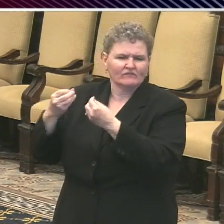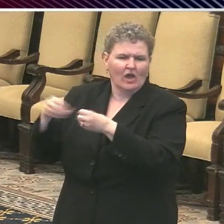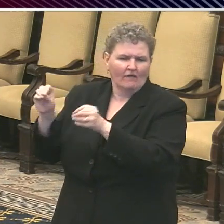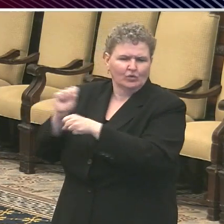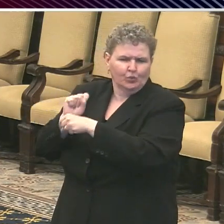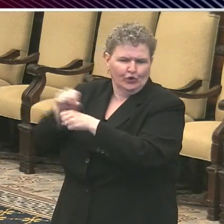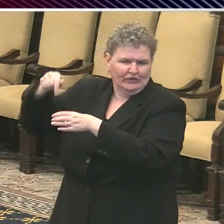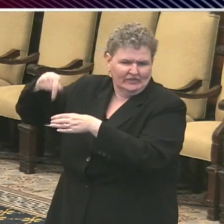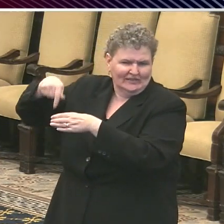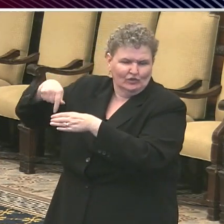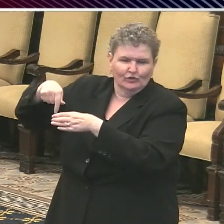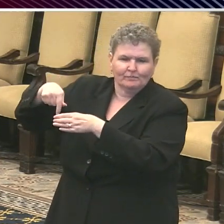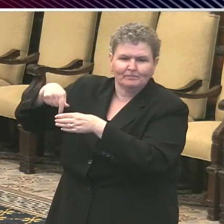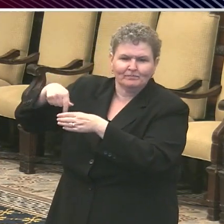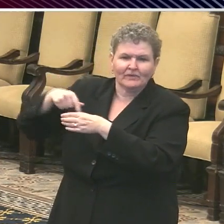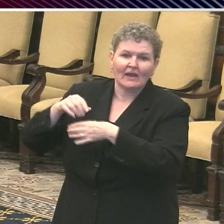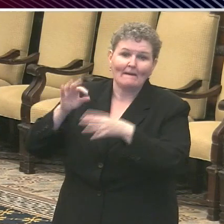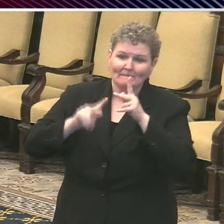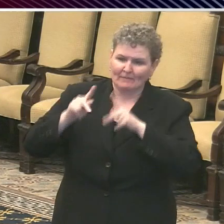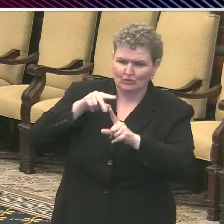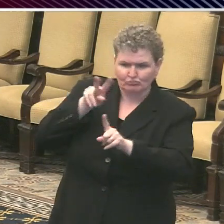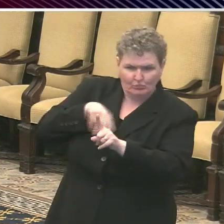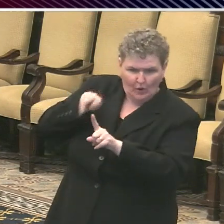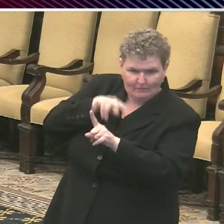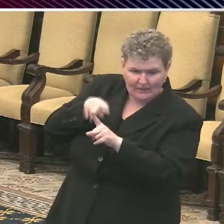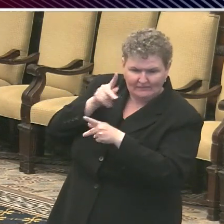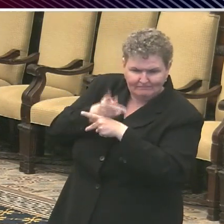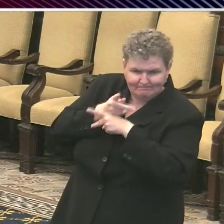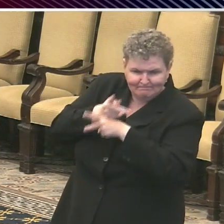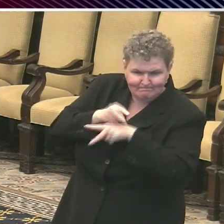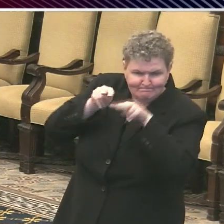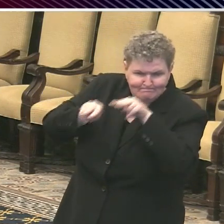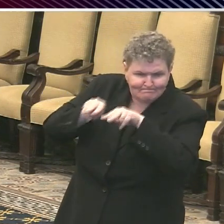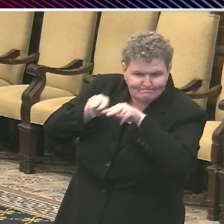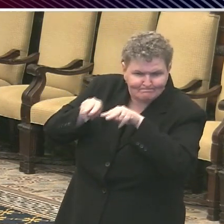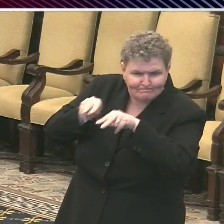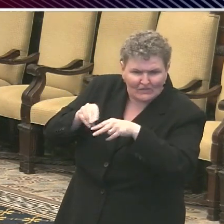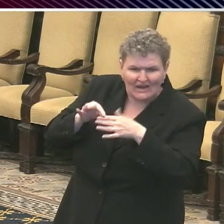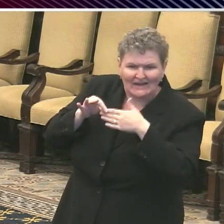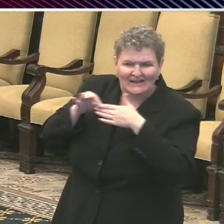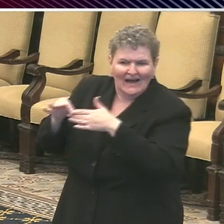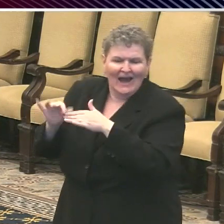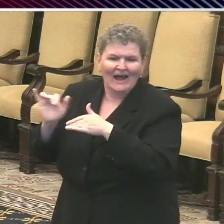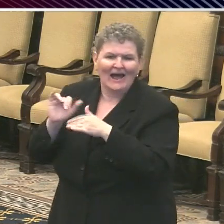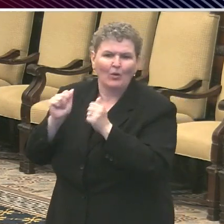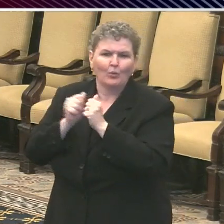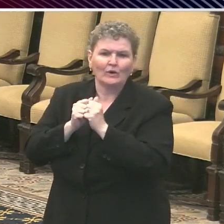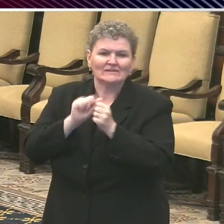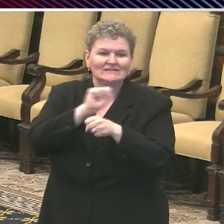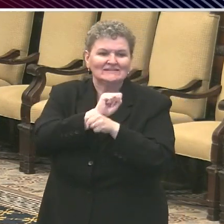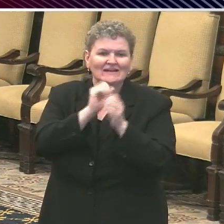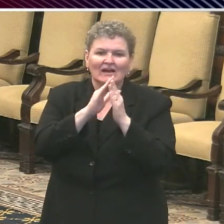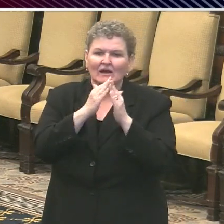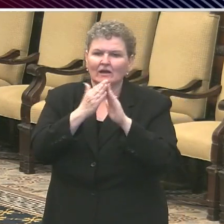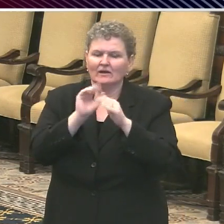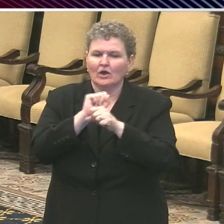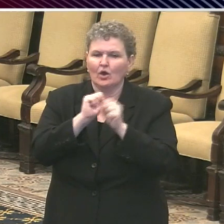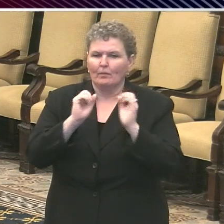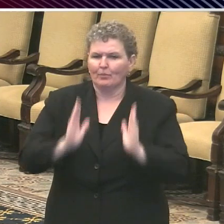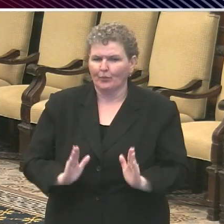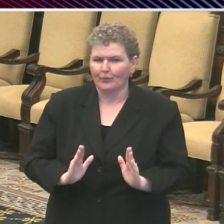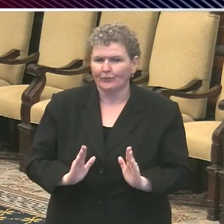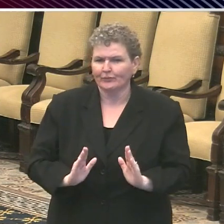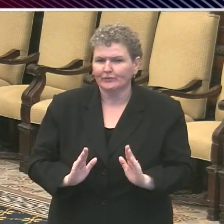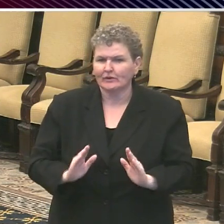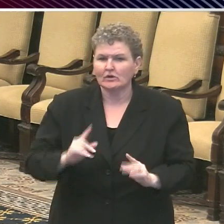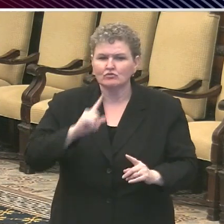be supervised, managed, supported, and led as if they were city employees. So that this will be, functionally, they'll be our